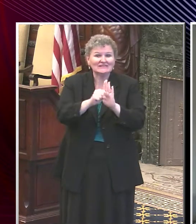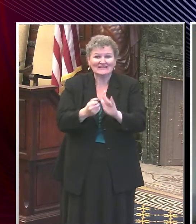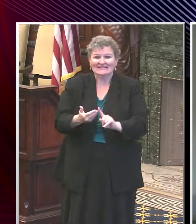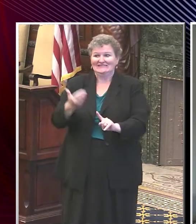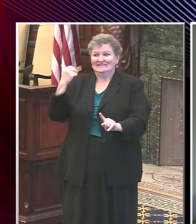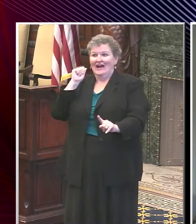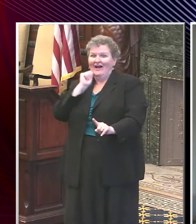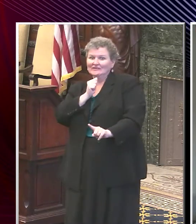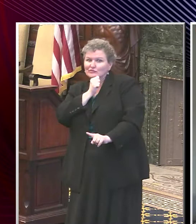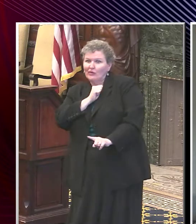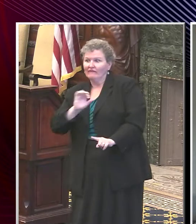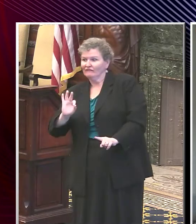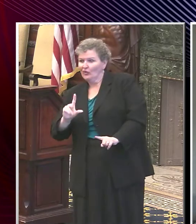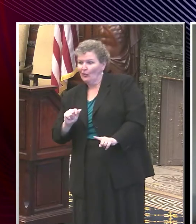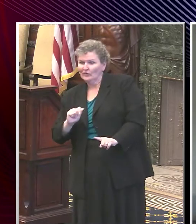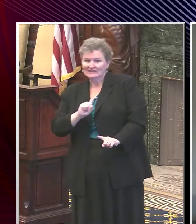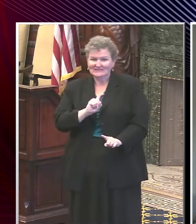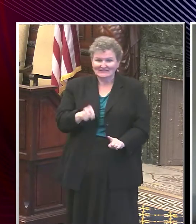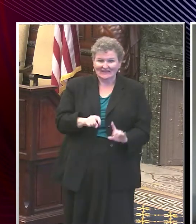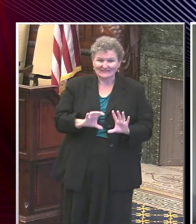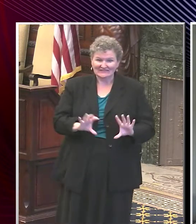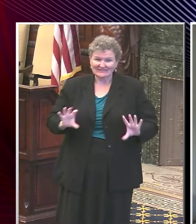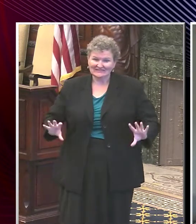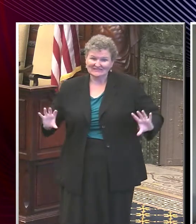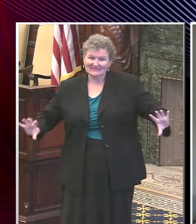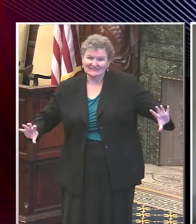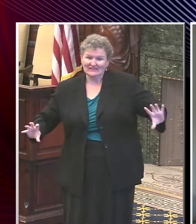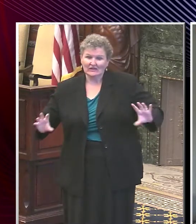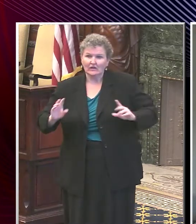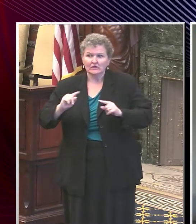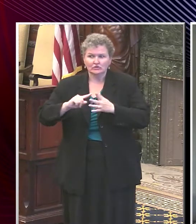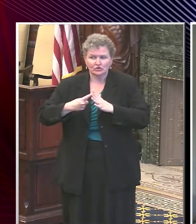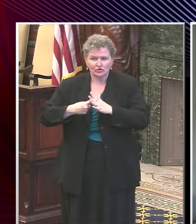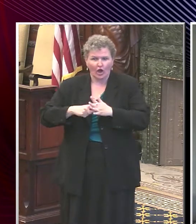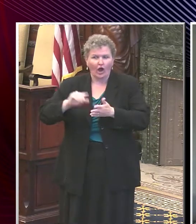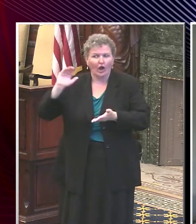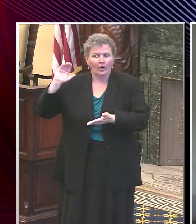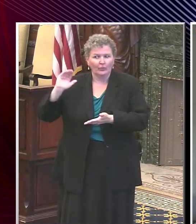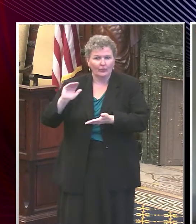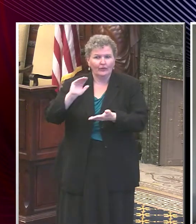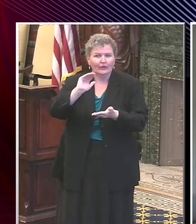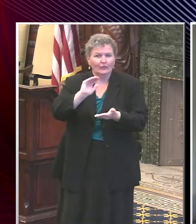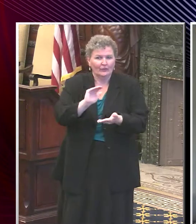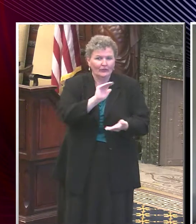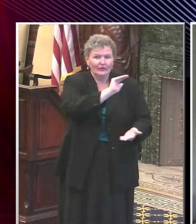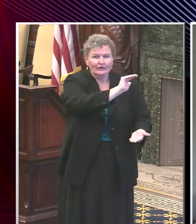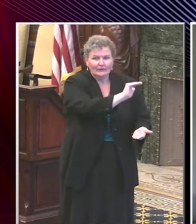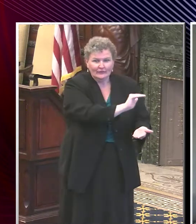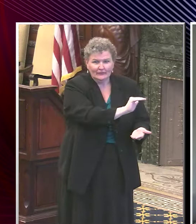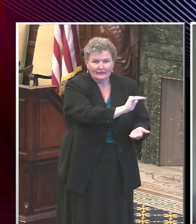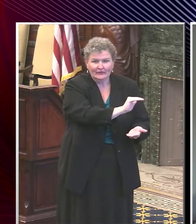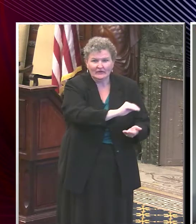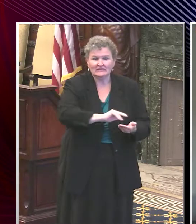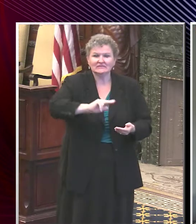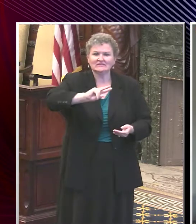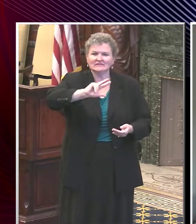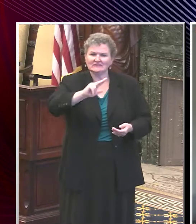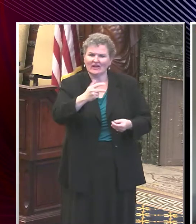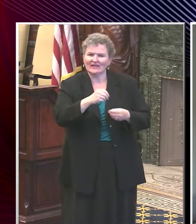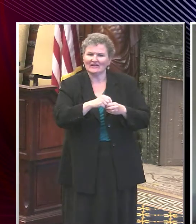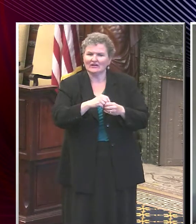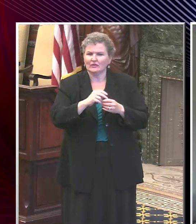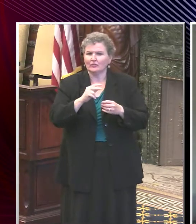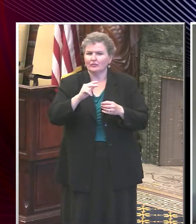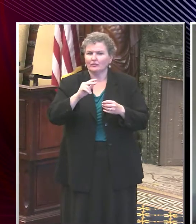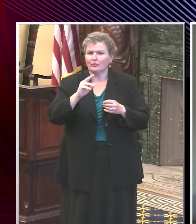Arizona, Texas, and even Florida. So in summary, this second wave of the epidemic has now reached